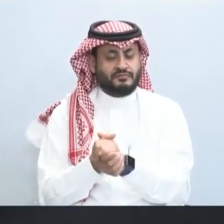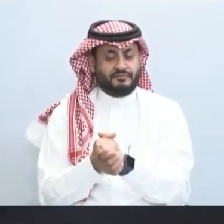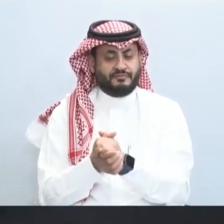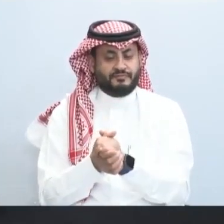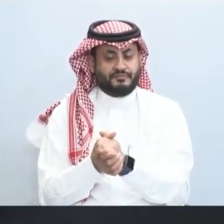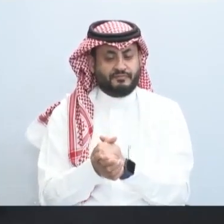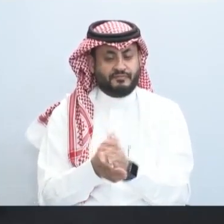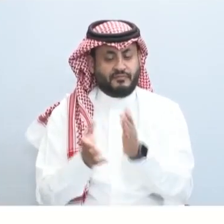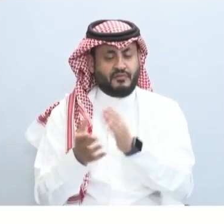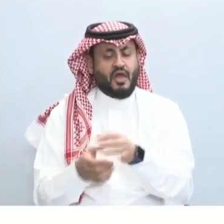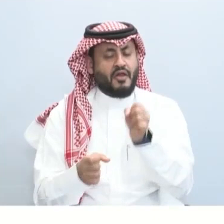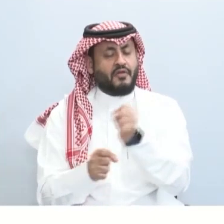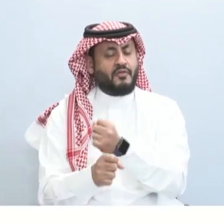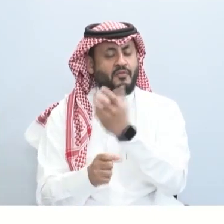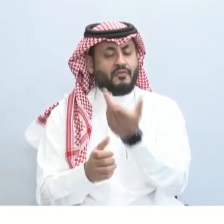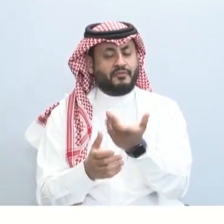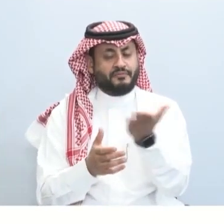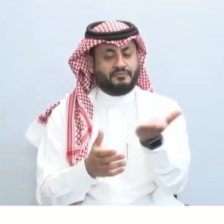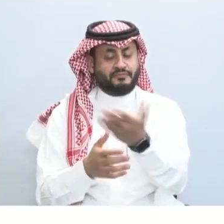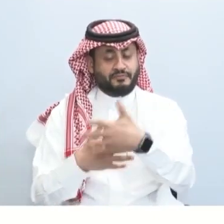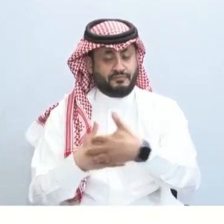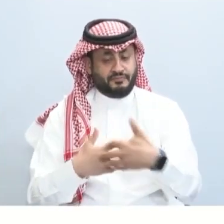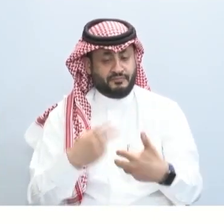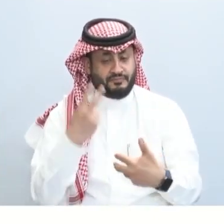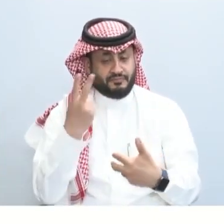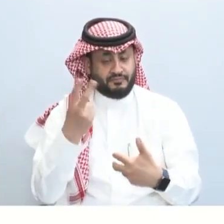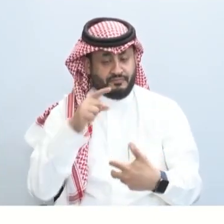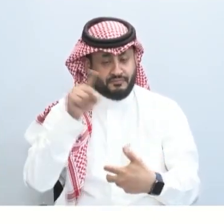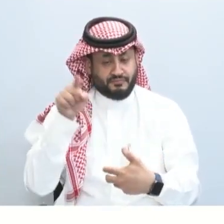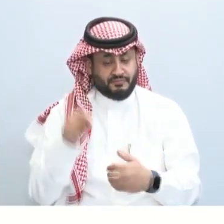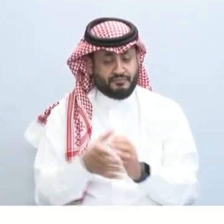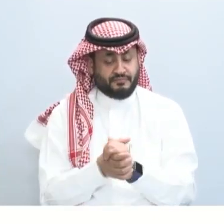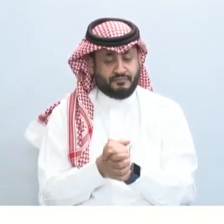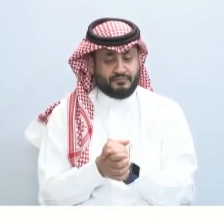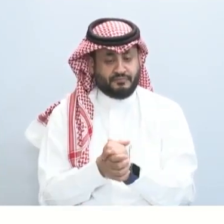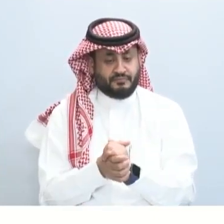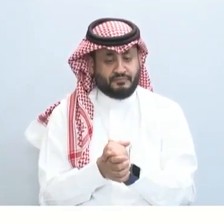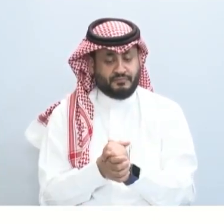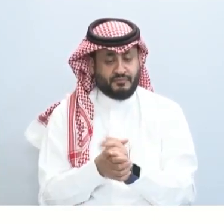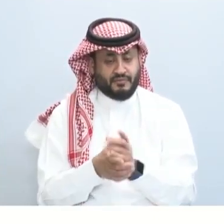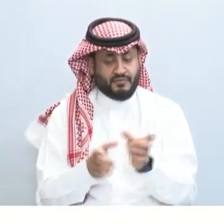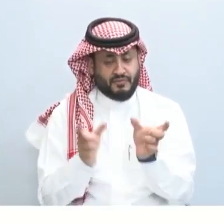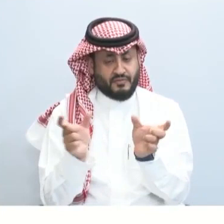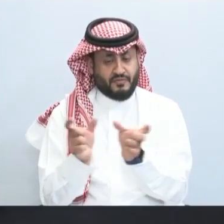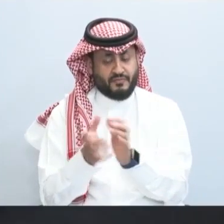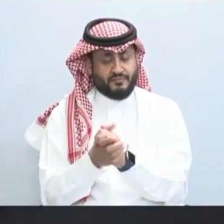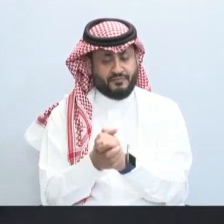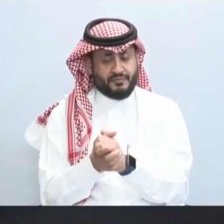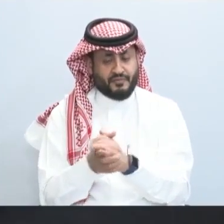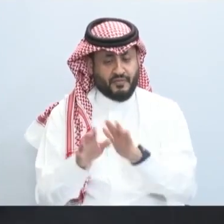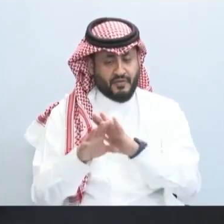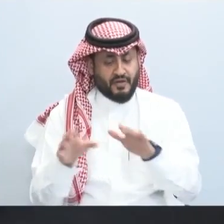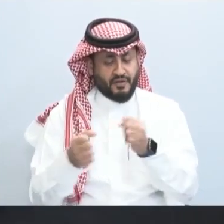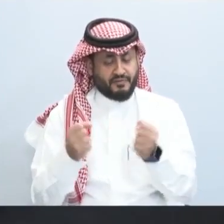game? Here comes the second question that we can use to complete the game. And here